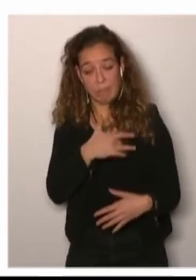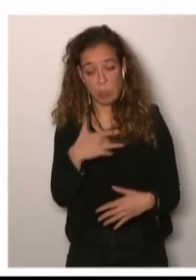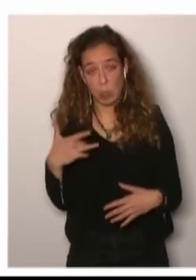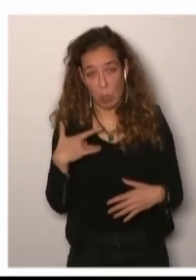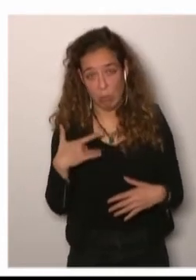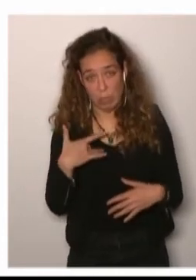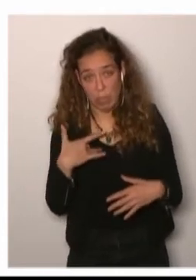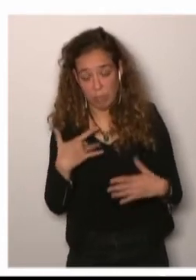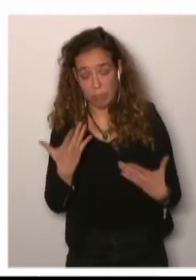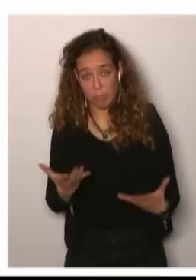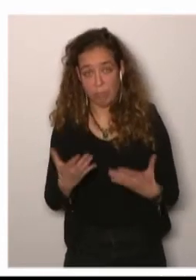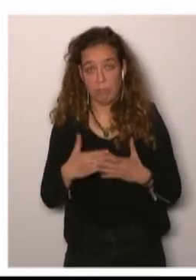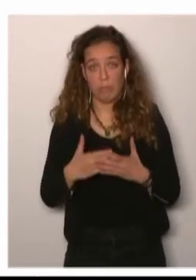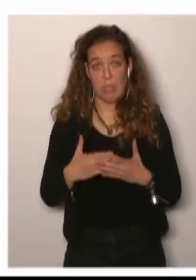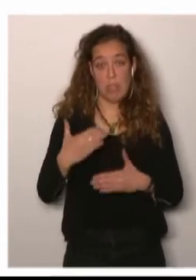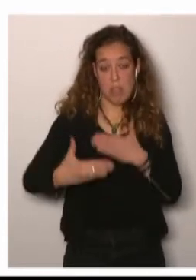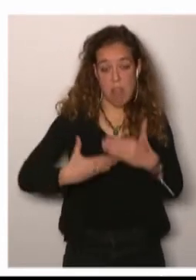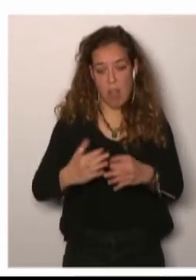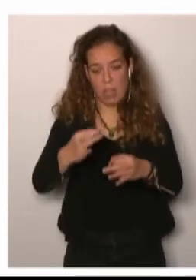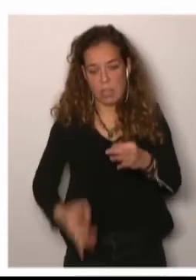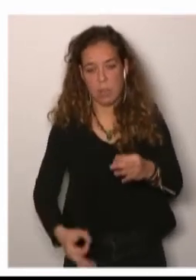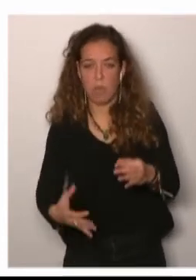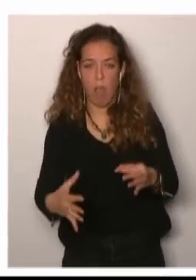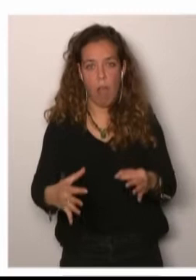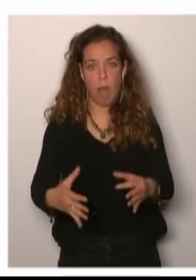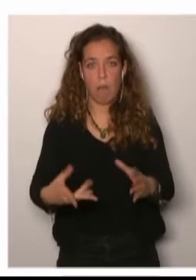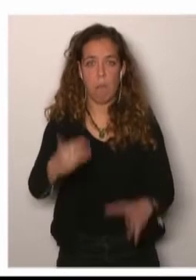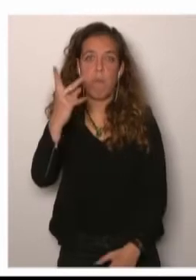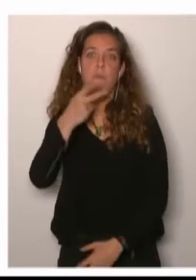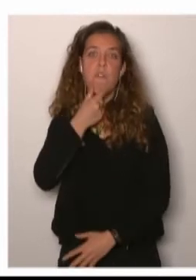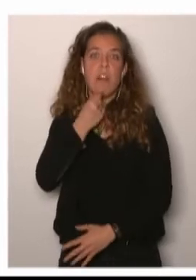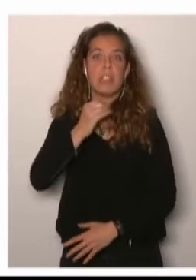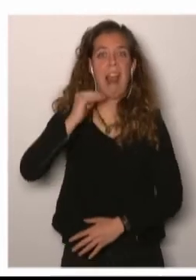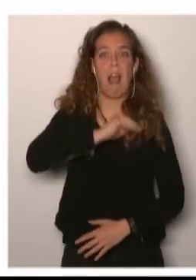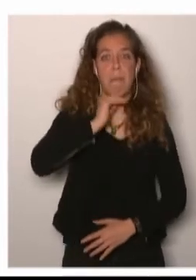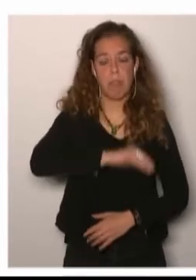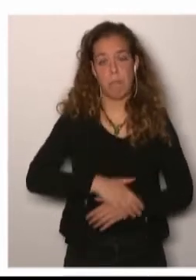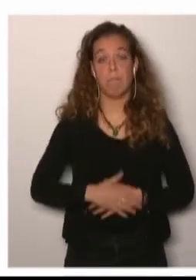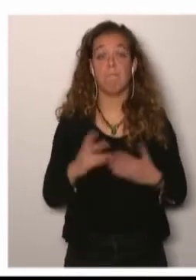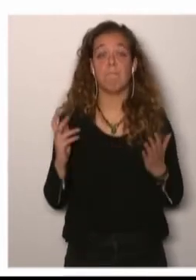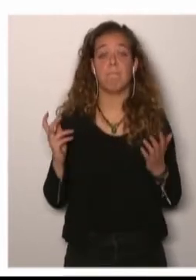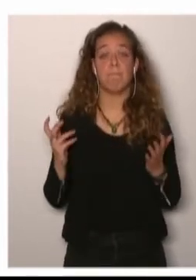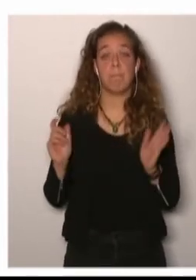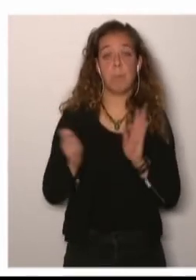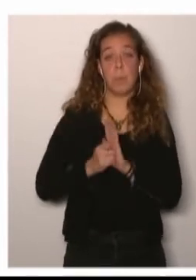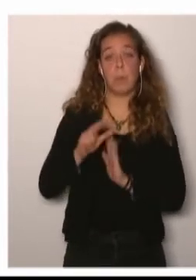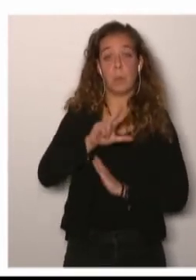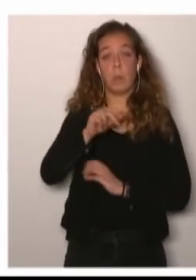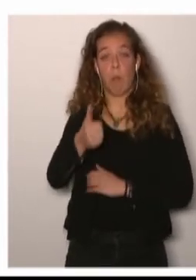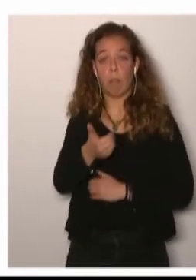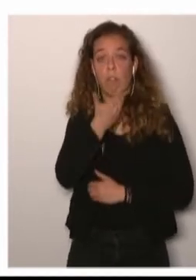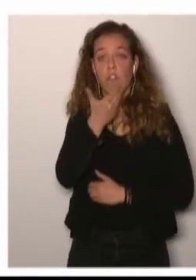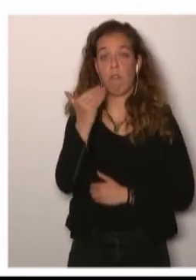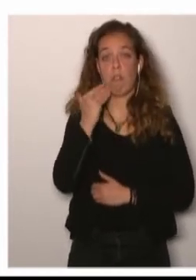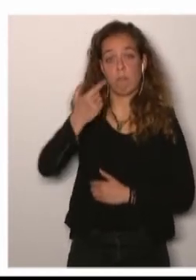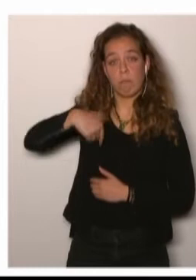came into application just a few days ago on the 31st of January, harmonizing the submission, assessment, and the supervision of clinical